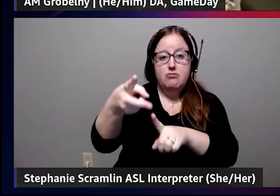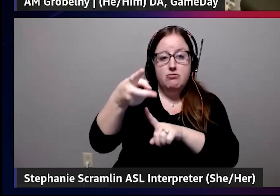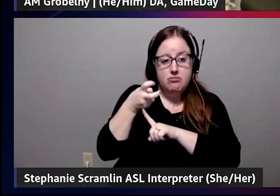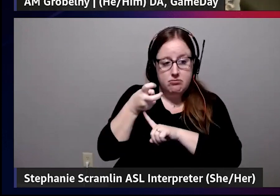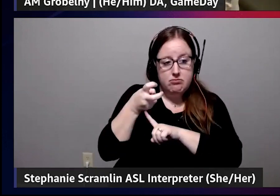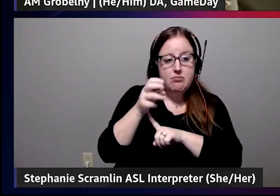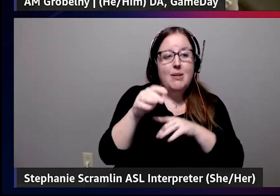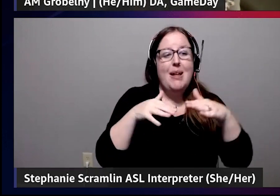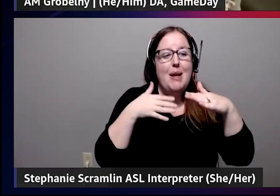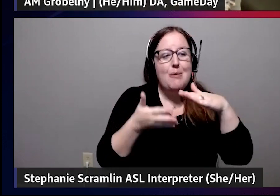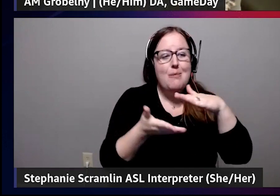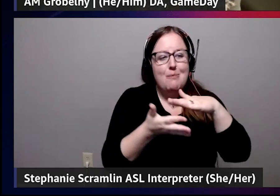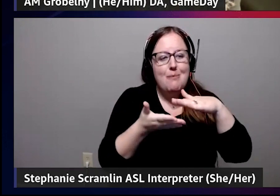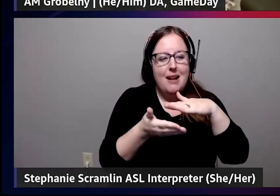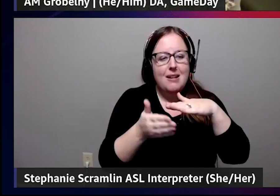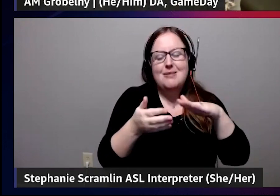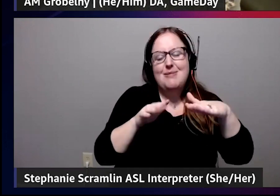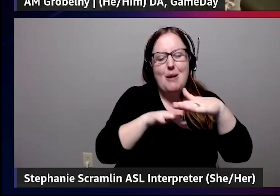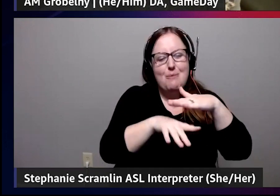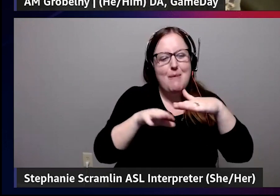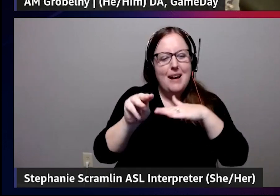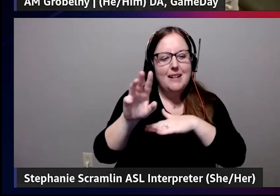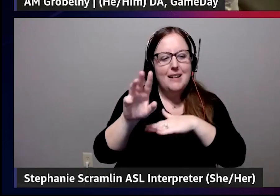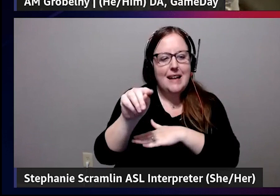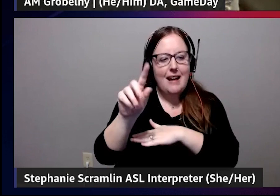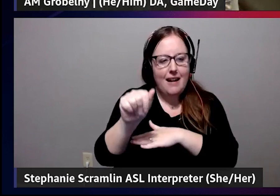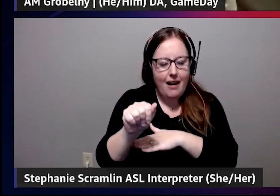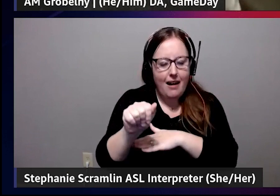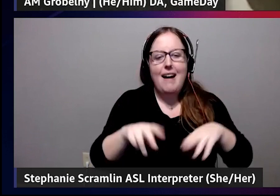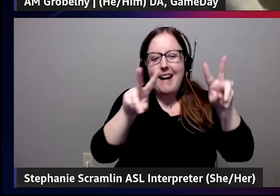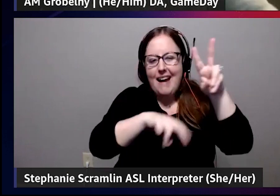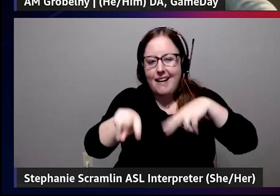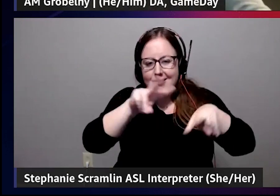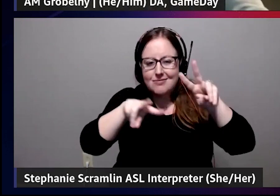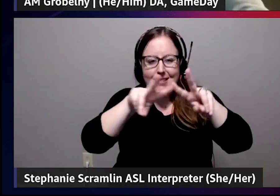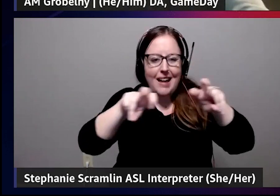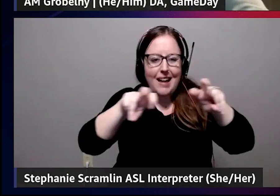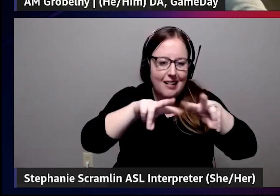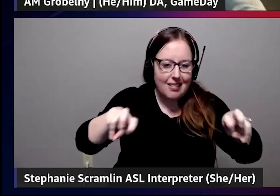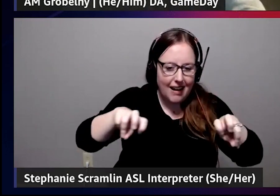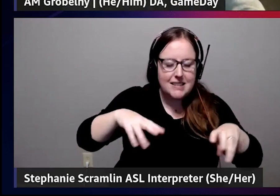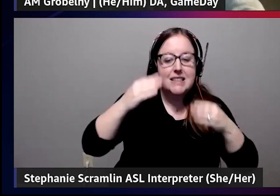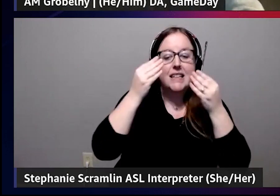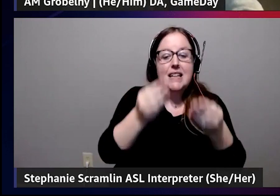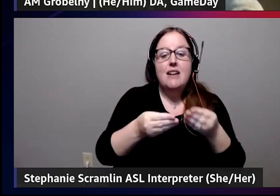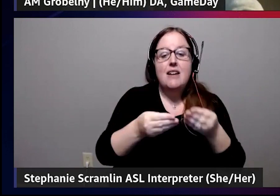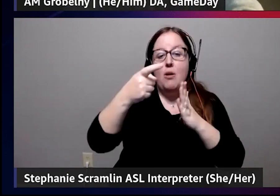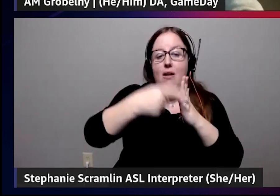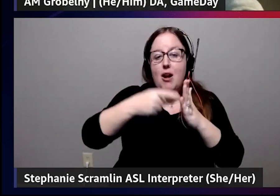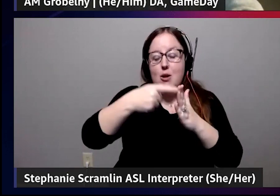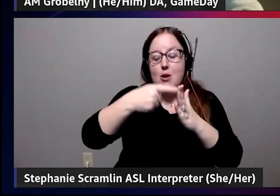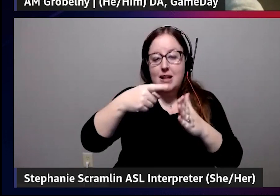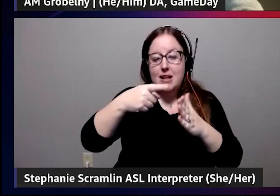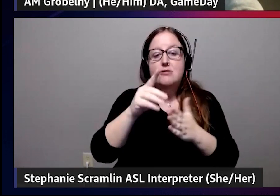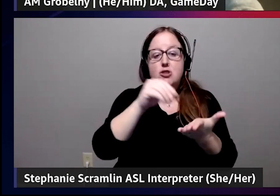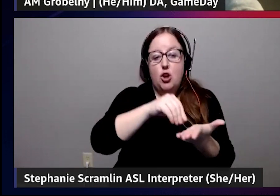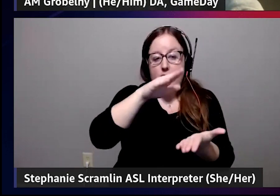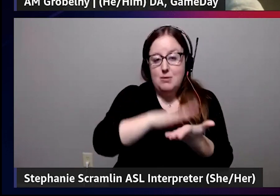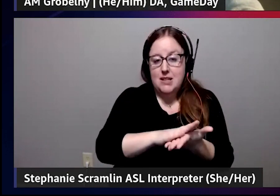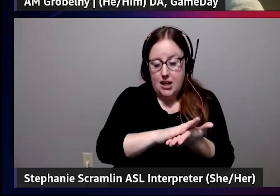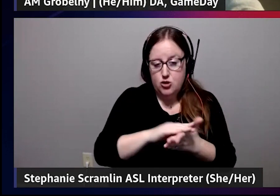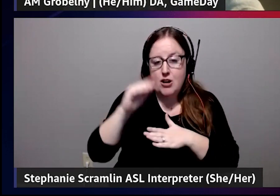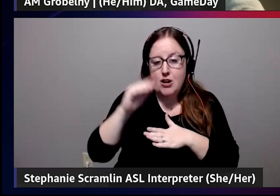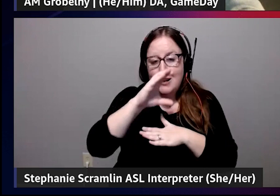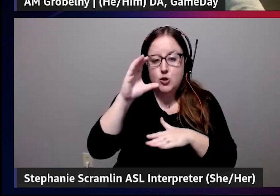metadata, query logs, activity logs, analyze them all, and give you an auto-generated documentation and search